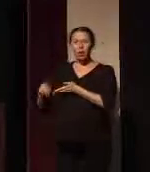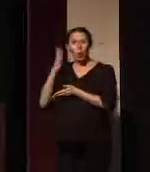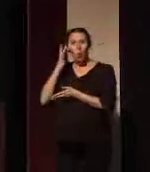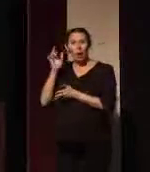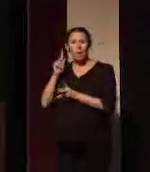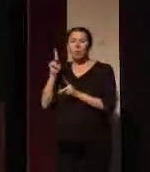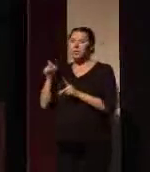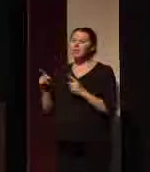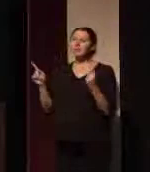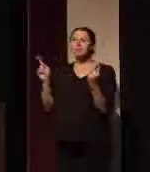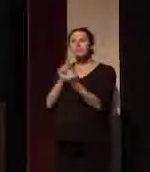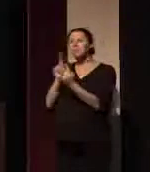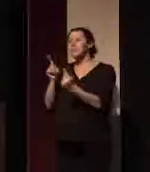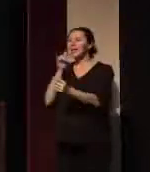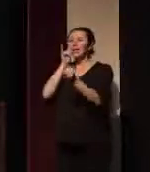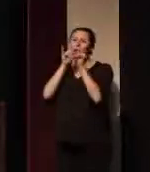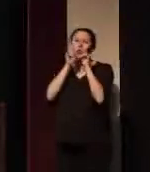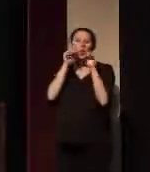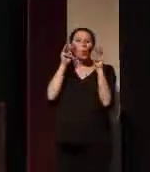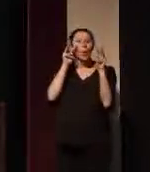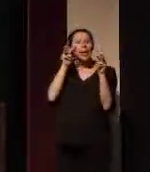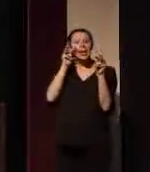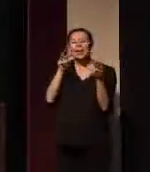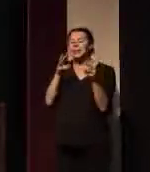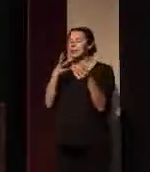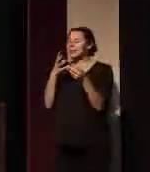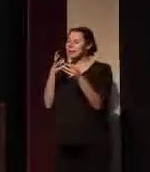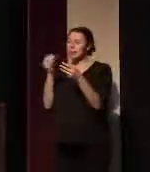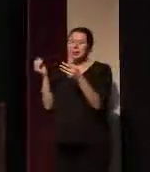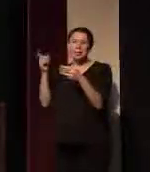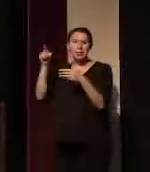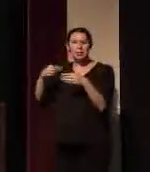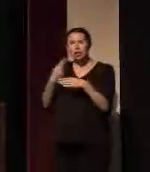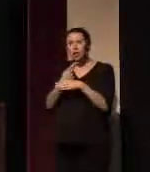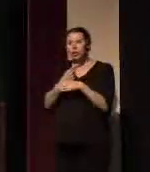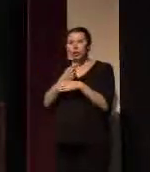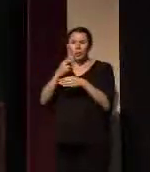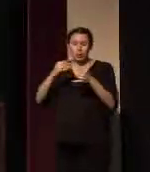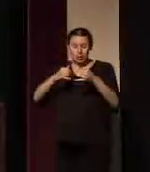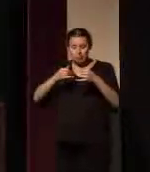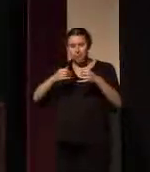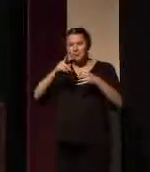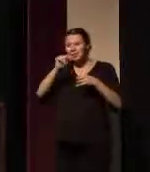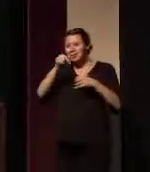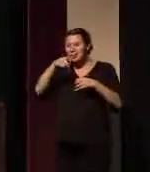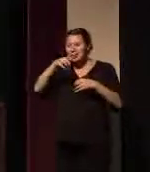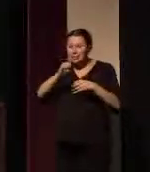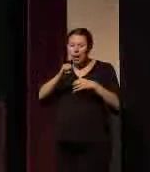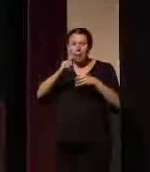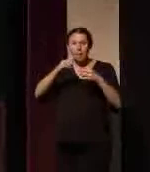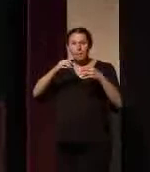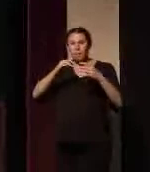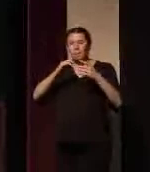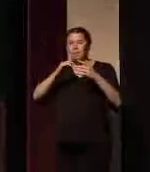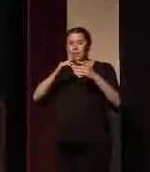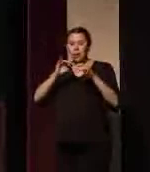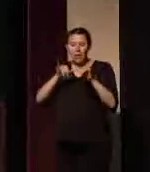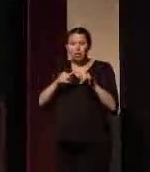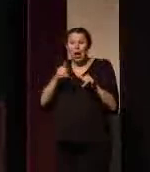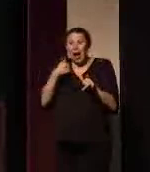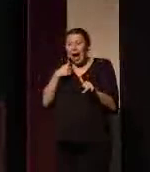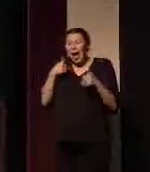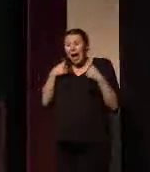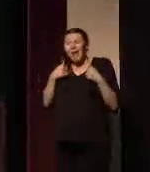having to interview witnesses and having to match things up and having to use a tape measure and trying to reconstruct when we have video cameras? I have one